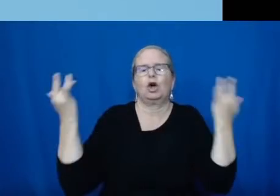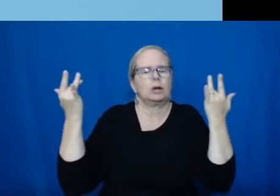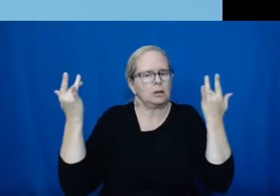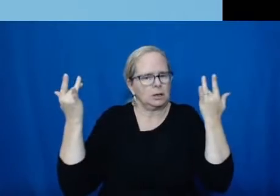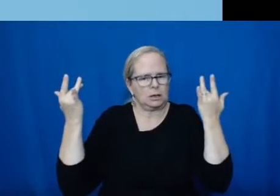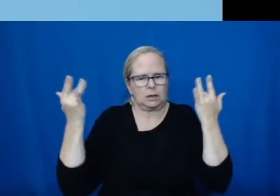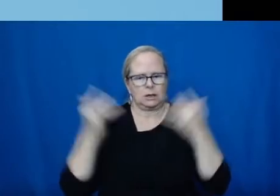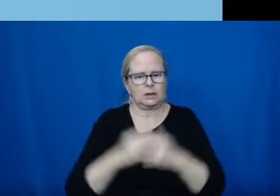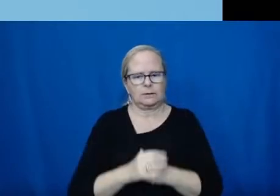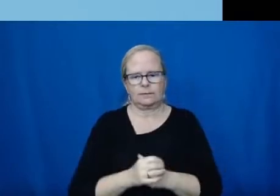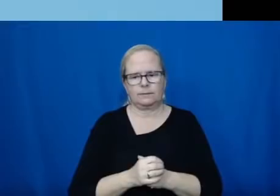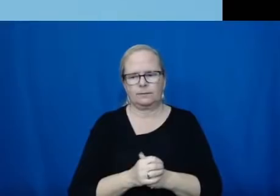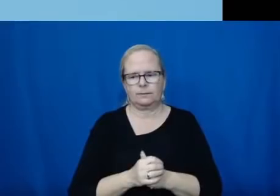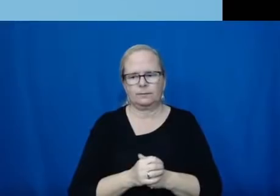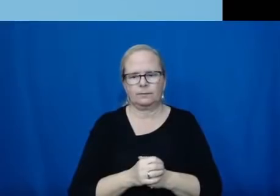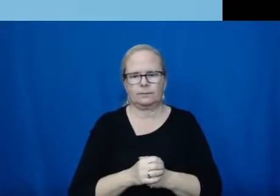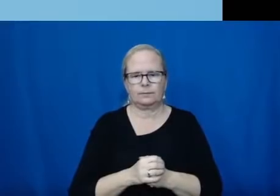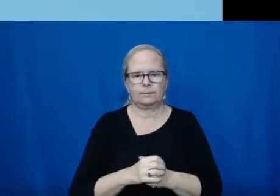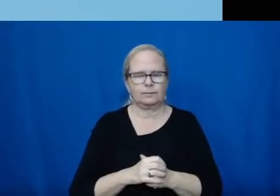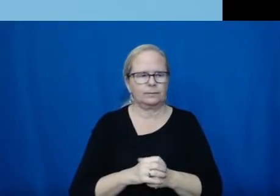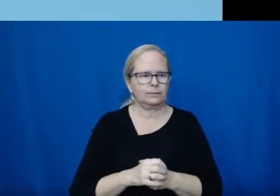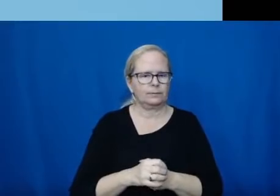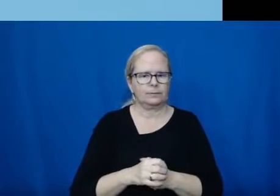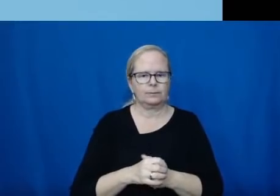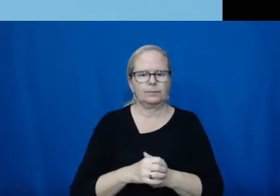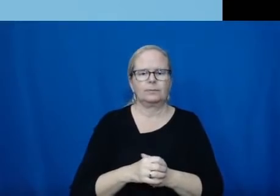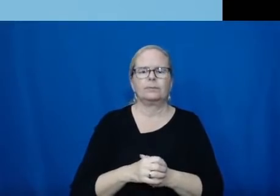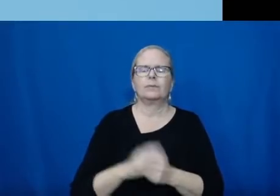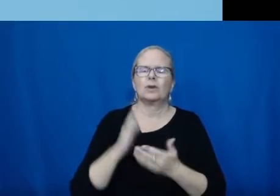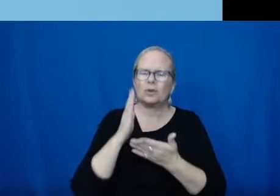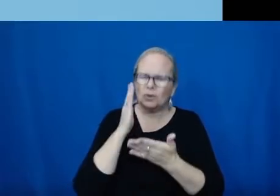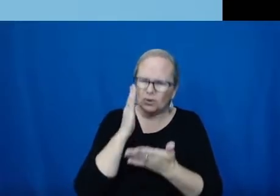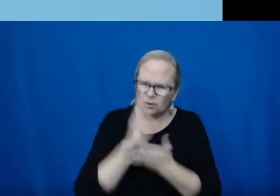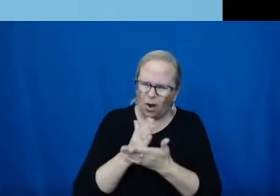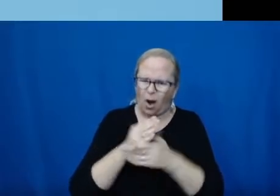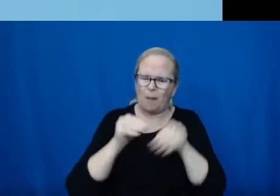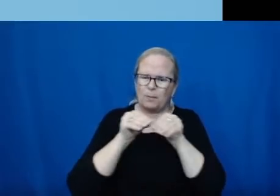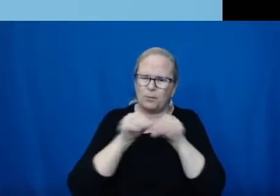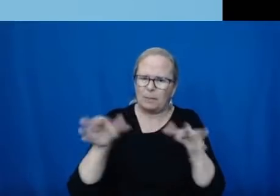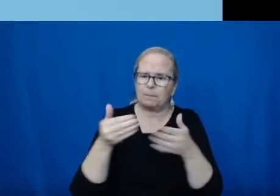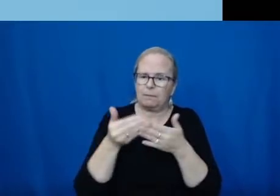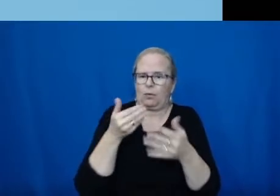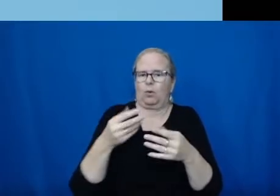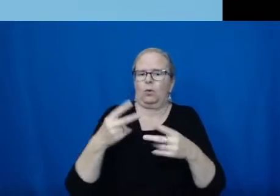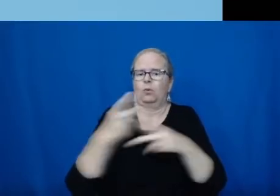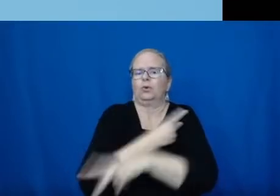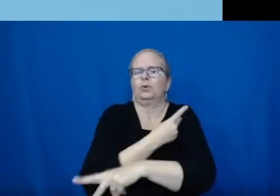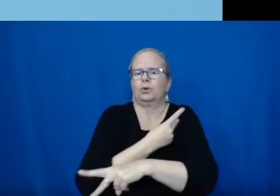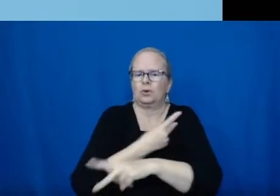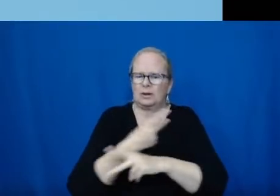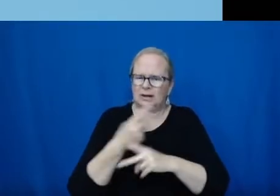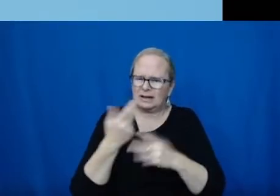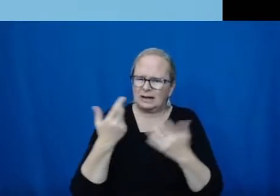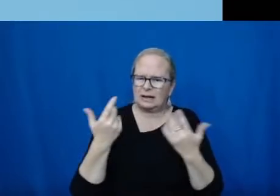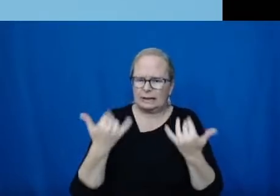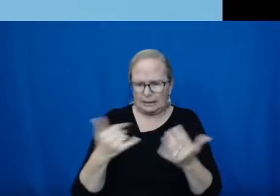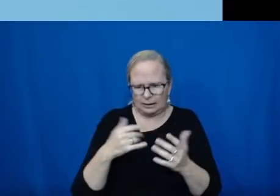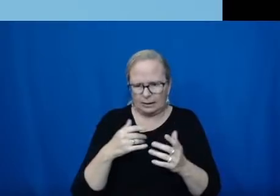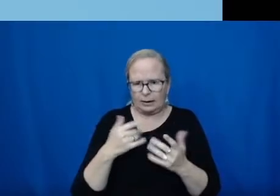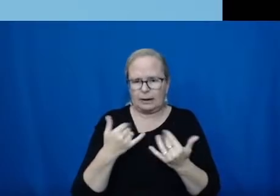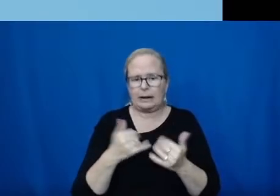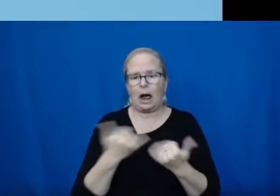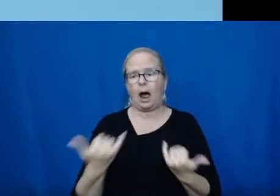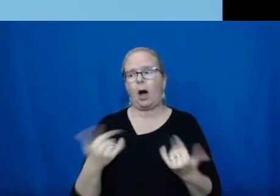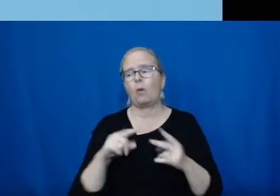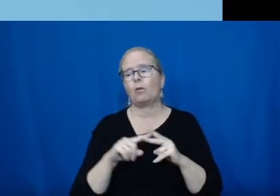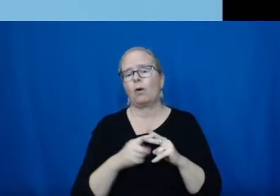locally. And then cases start. So we have the starter of cases. We make the conditions that favor the spread,